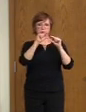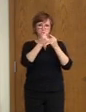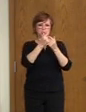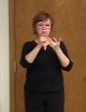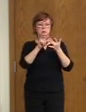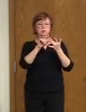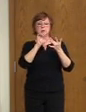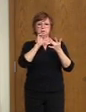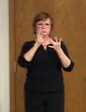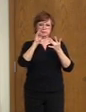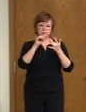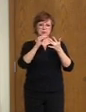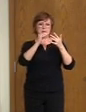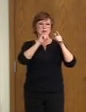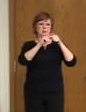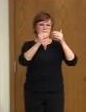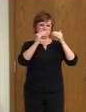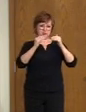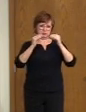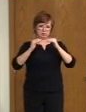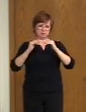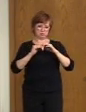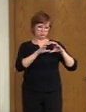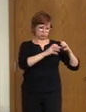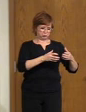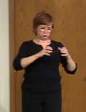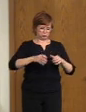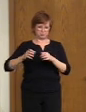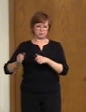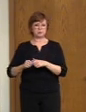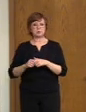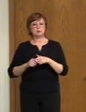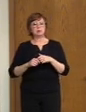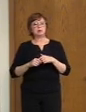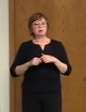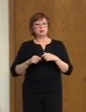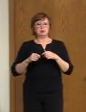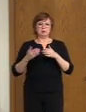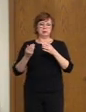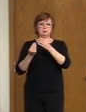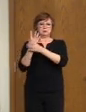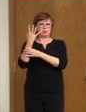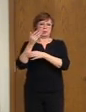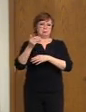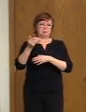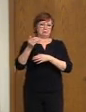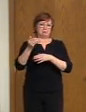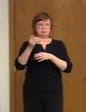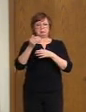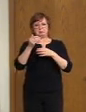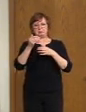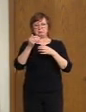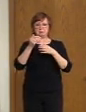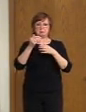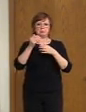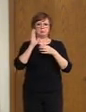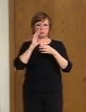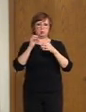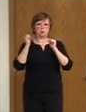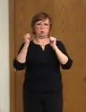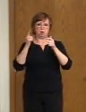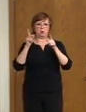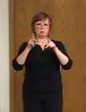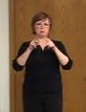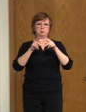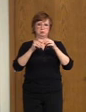more people at risk getting vaccinated, and then of course later in the summer and into the fall, all of us will be able to get